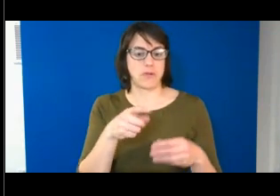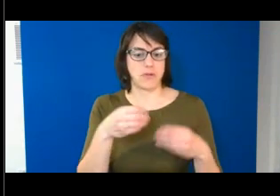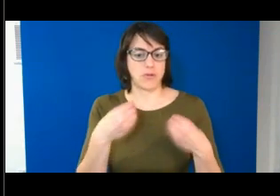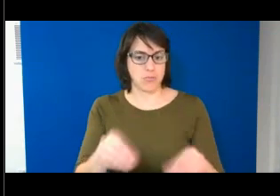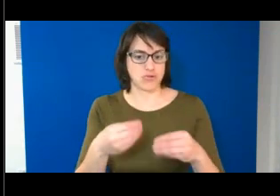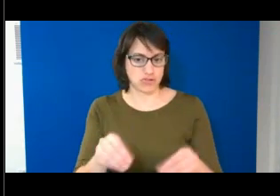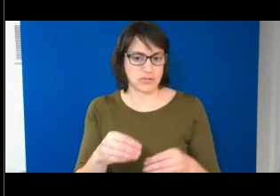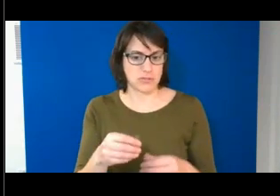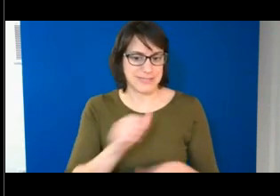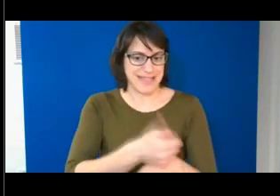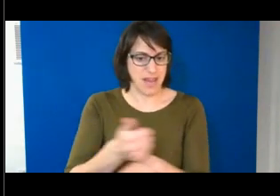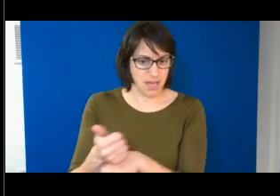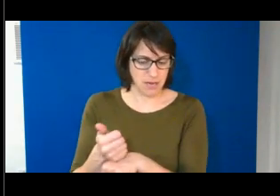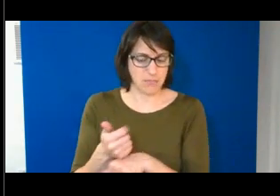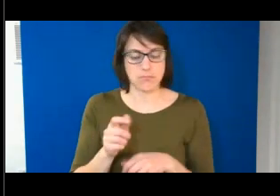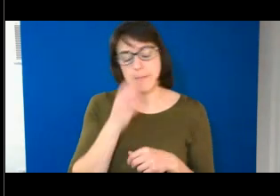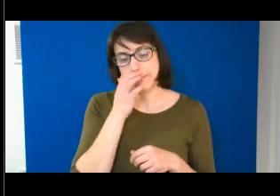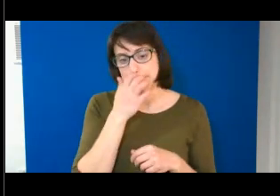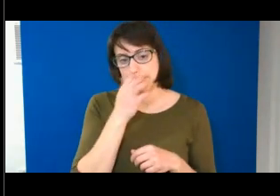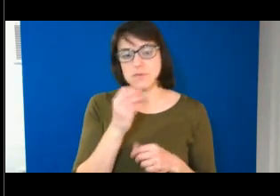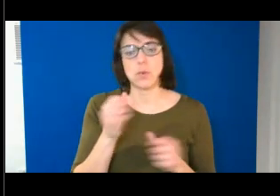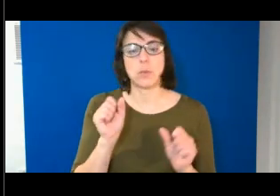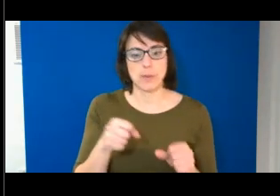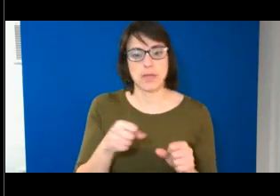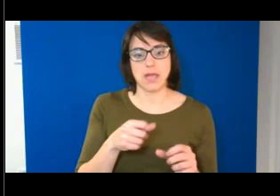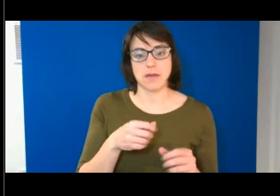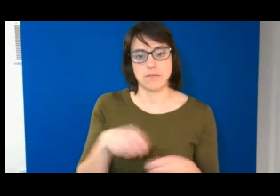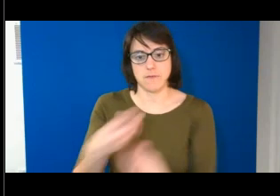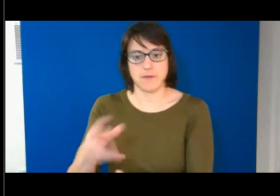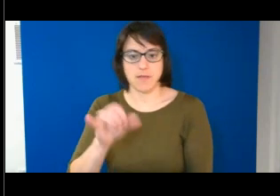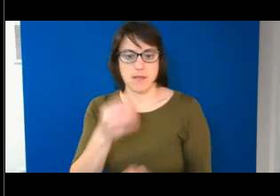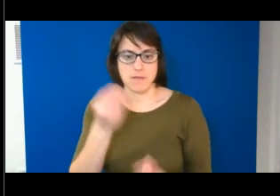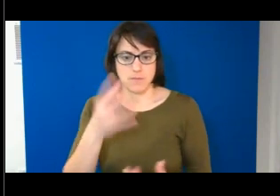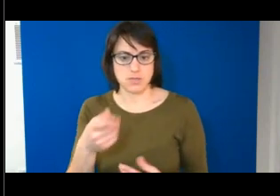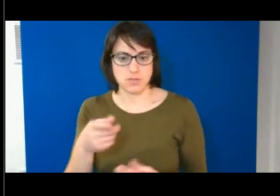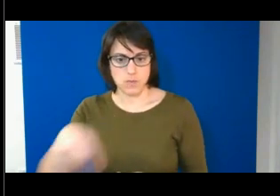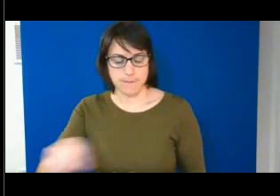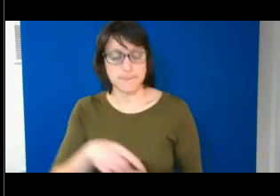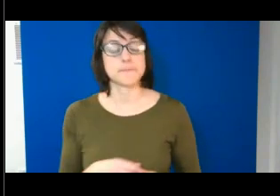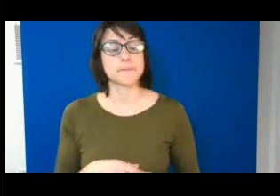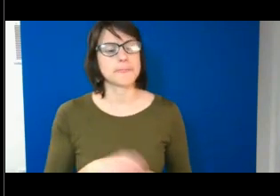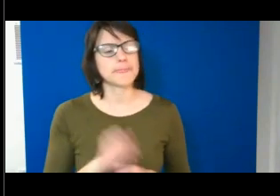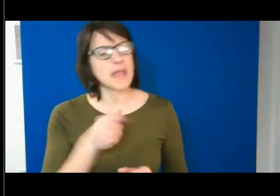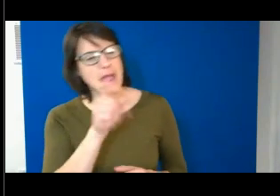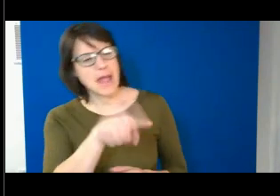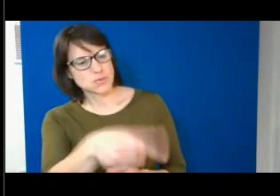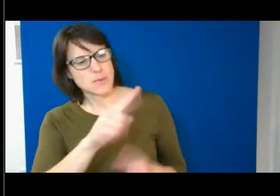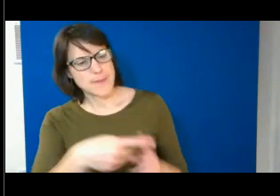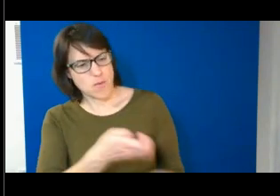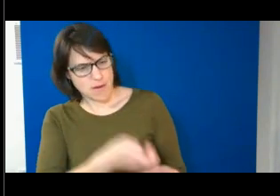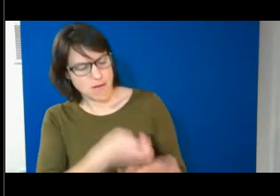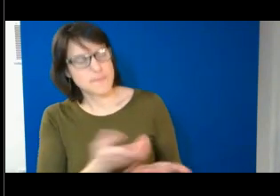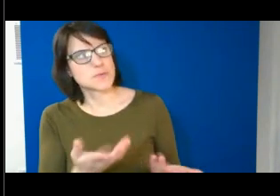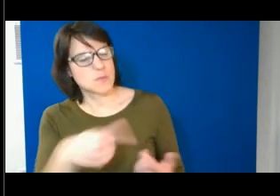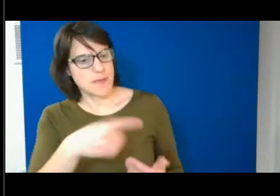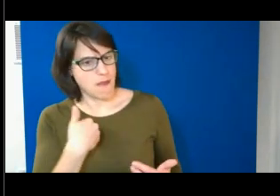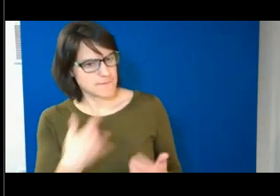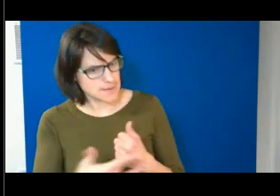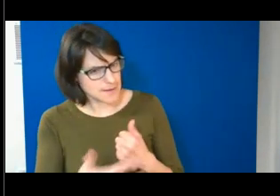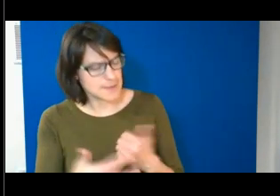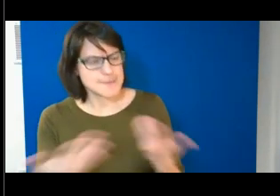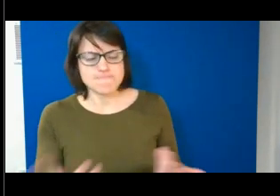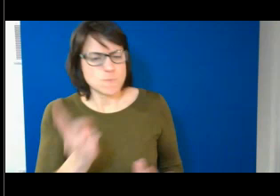back to them. Yeah. Thank you. Can I ask you the economics? So they have this technology, so I'm not quite sure what the